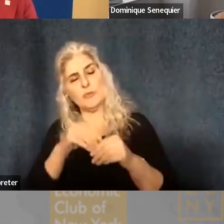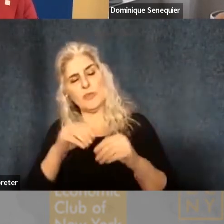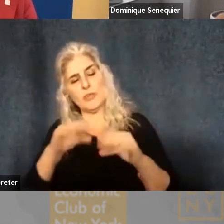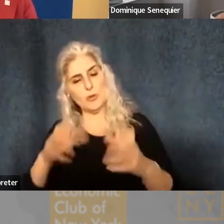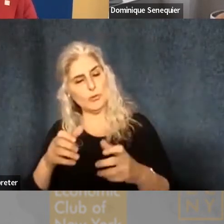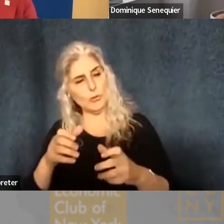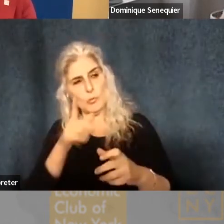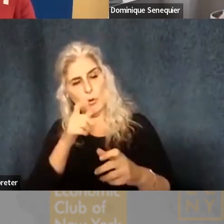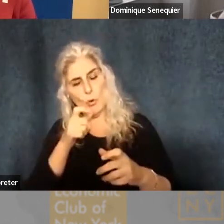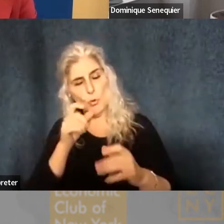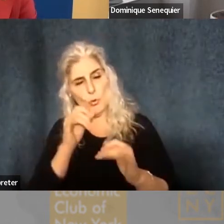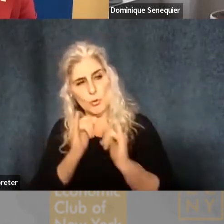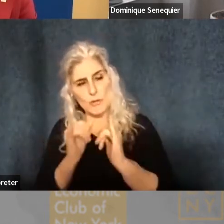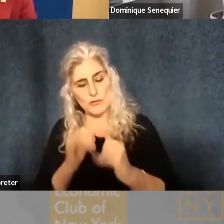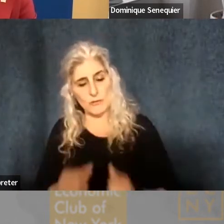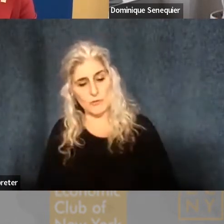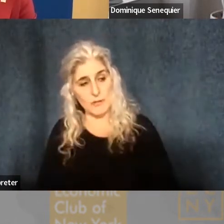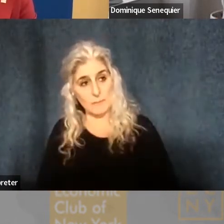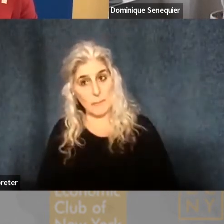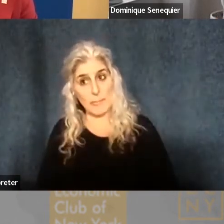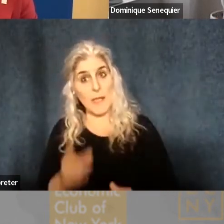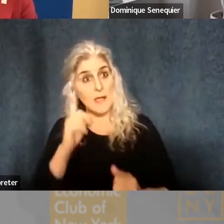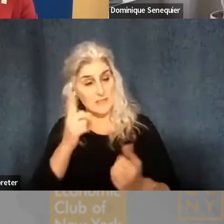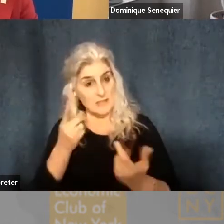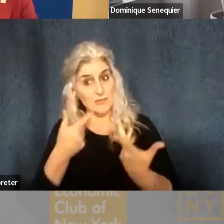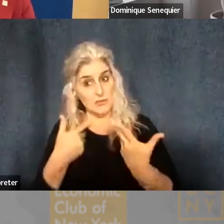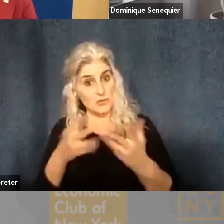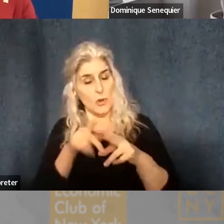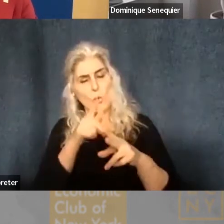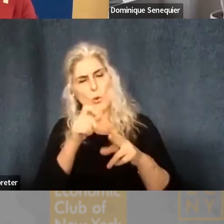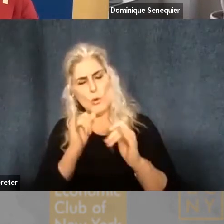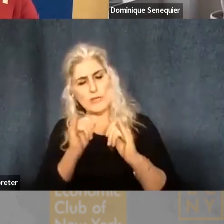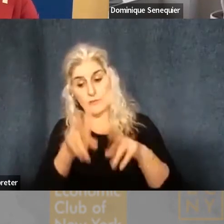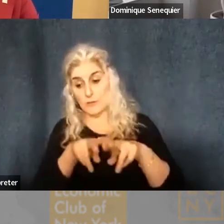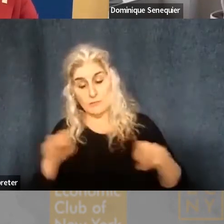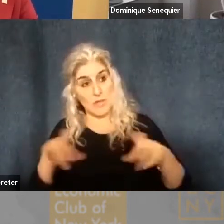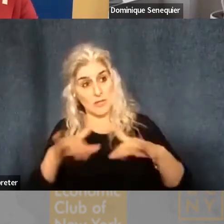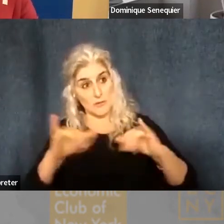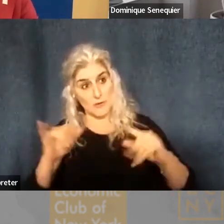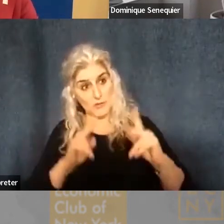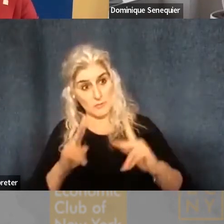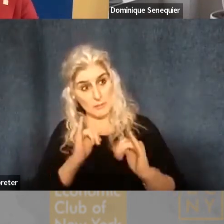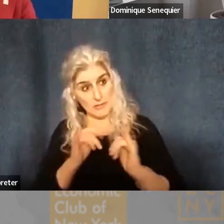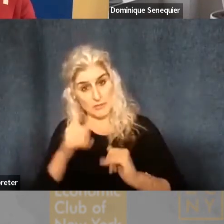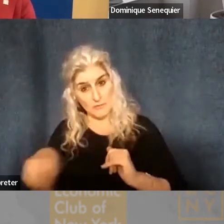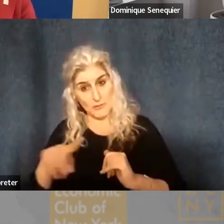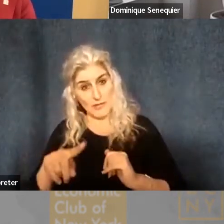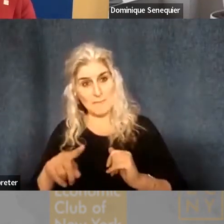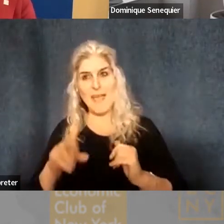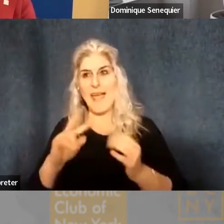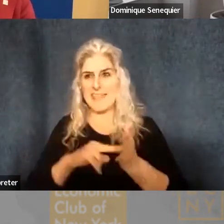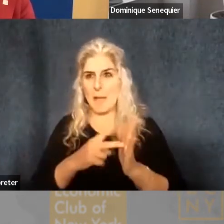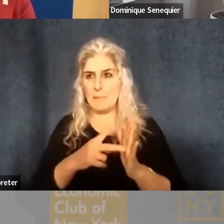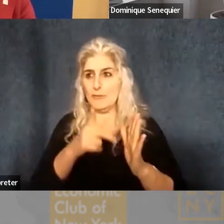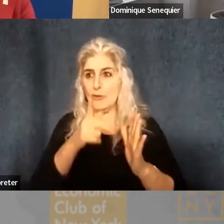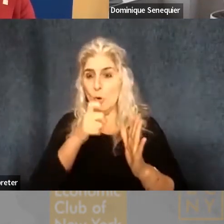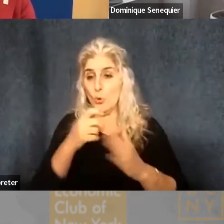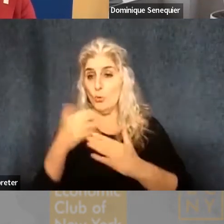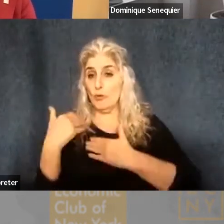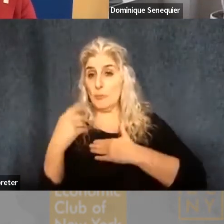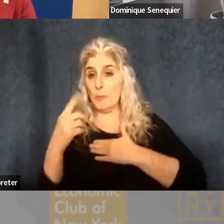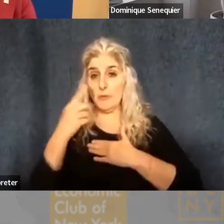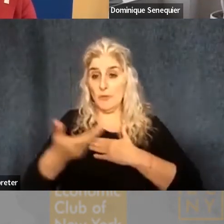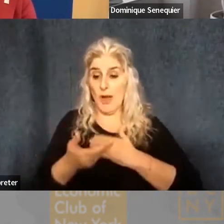actually interview them? Was it a diverse panel that interviewed them? And so that puts the accountability on the hiring manager as